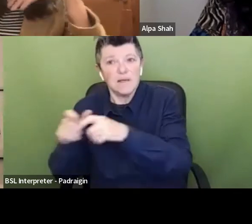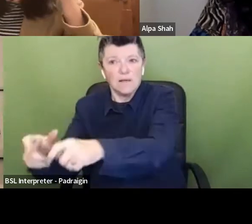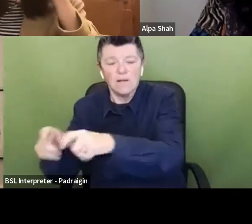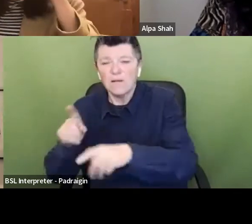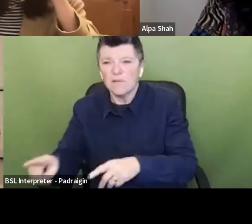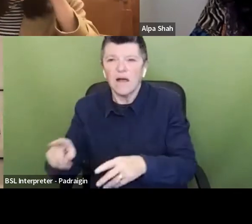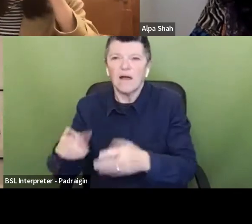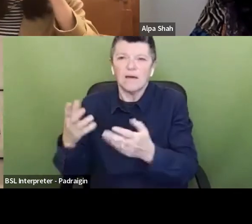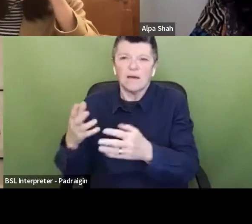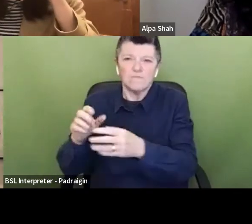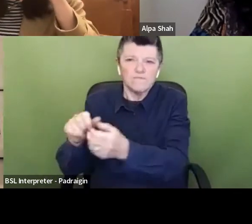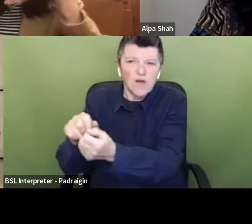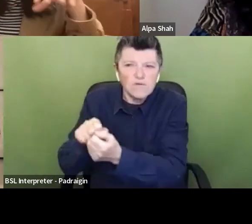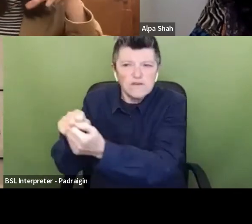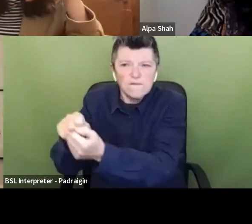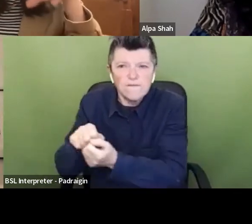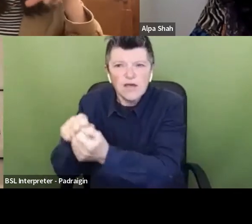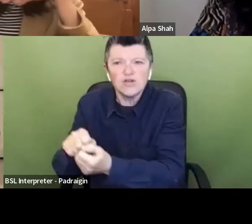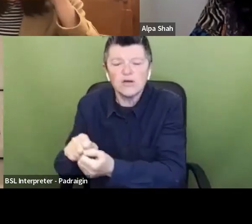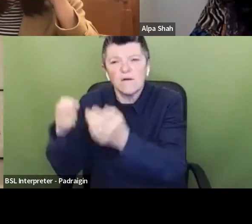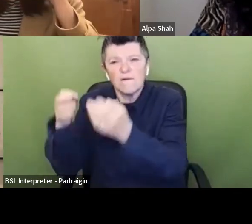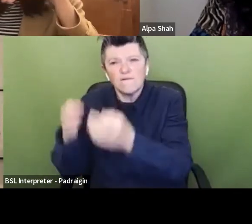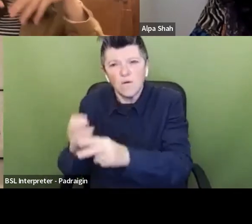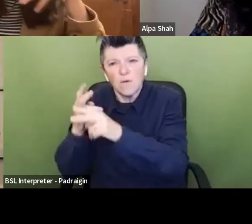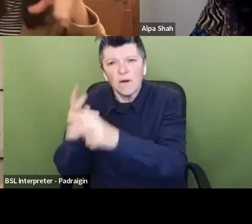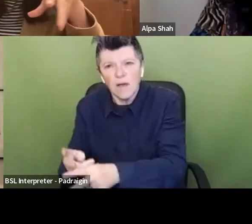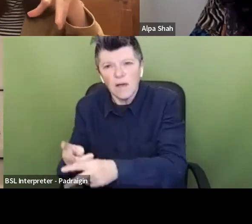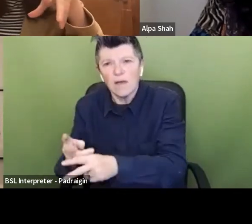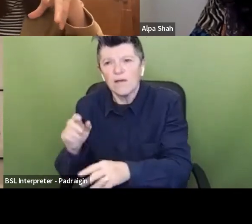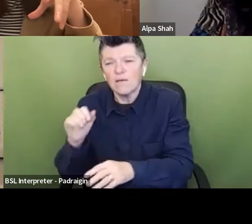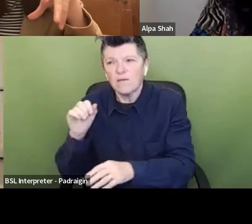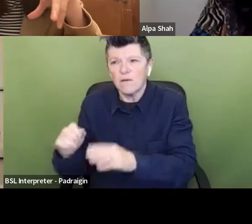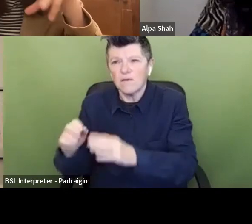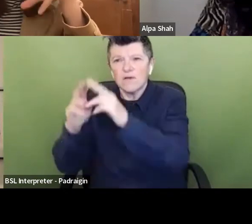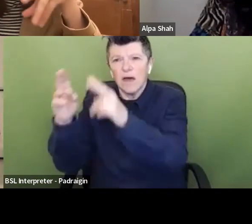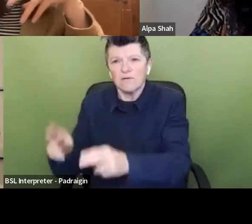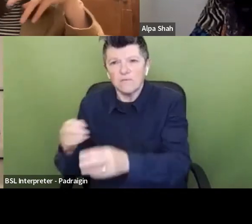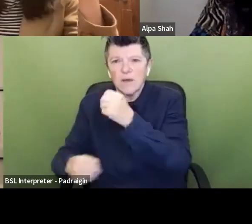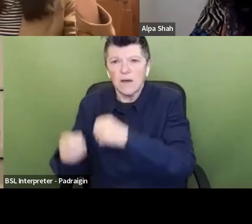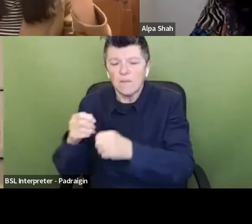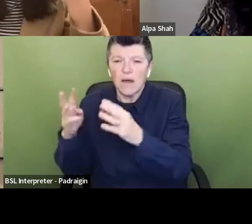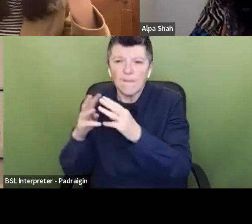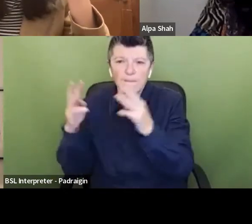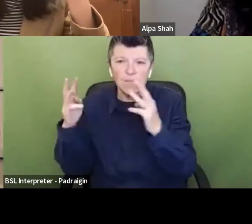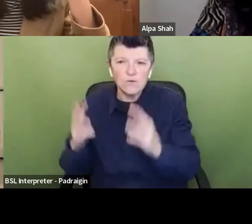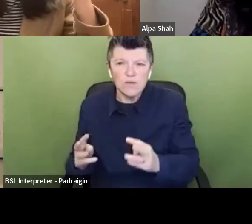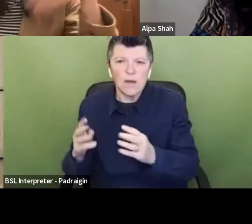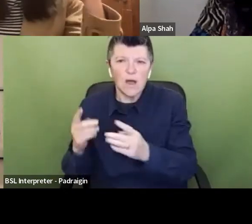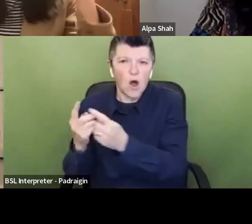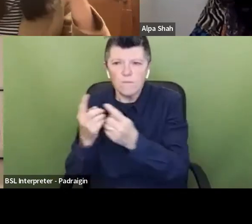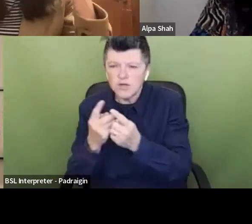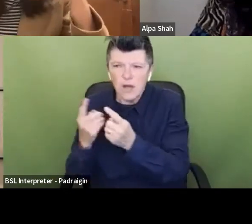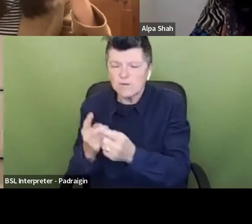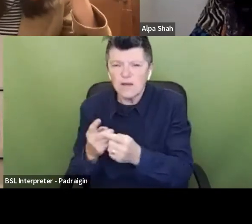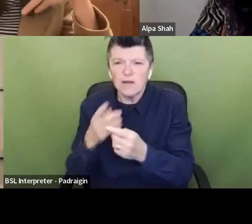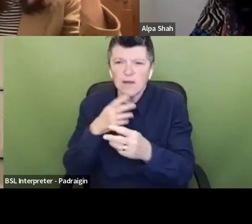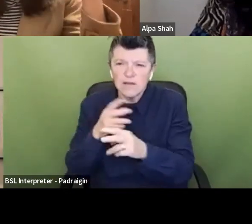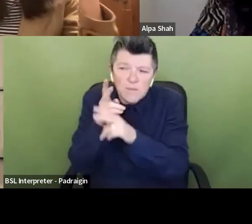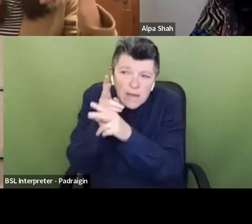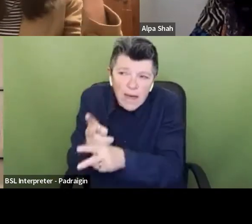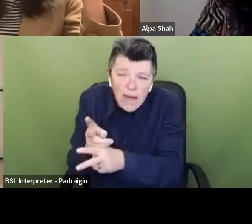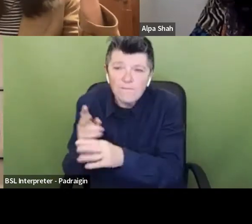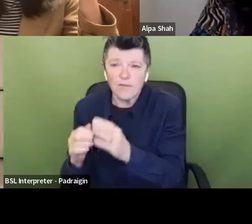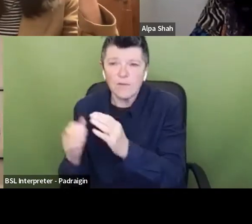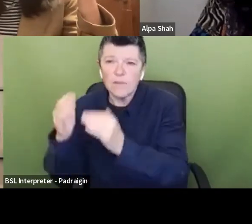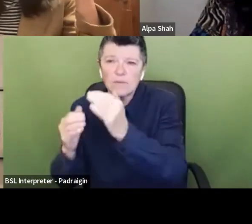formalized care turned houses in Cadogan Square into museological objects that needed to be cared for. And this care for this kind